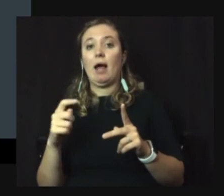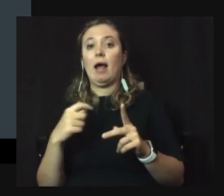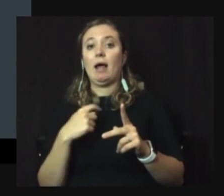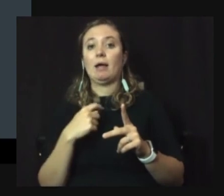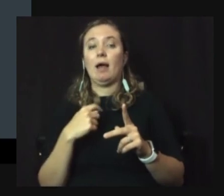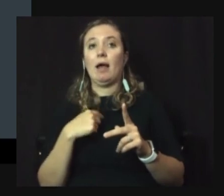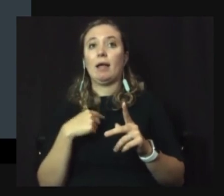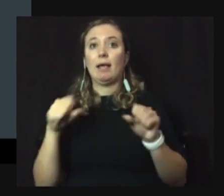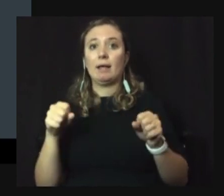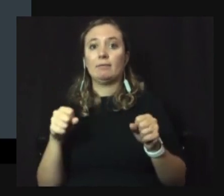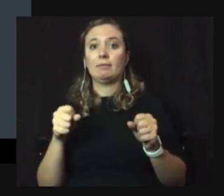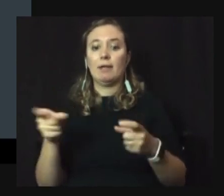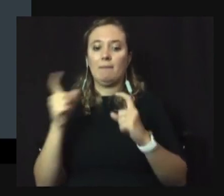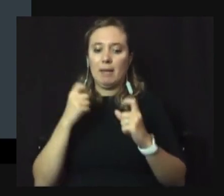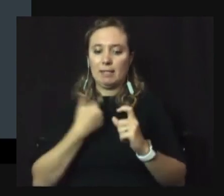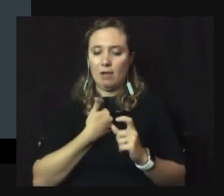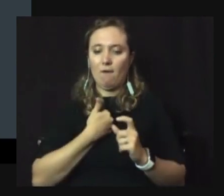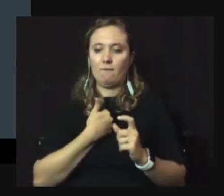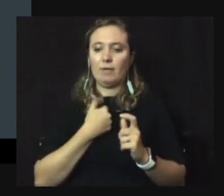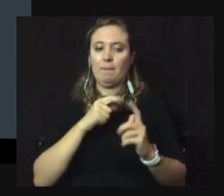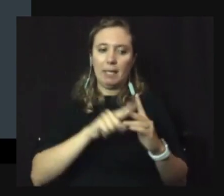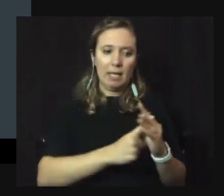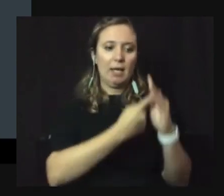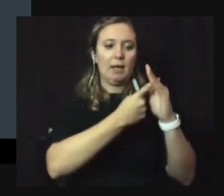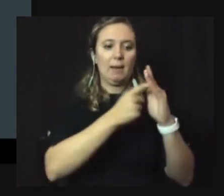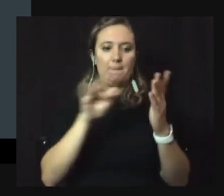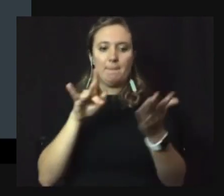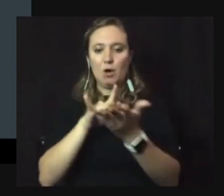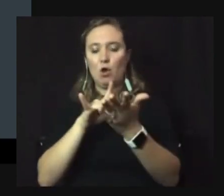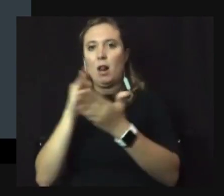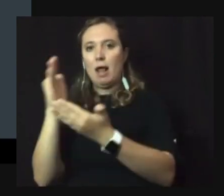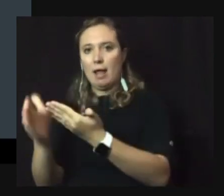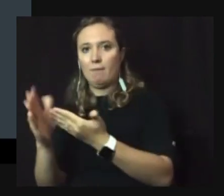of a story. It helps me to do that and